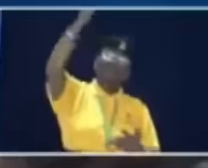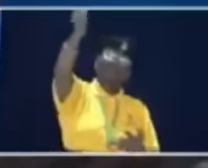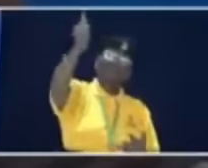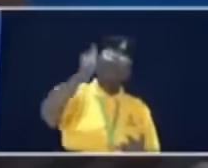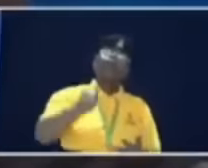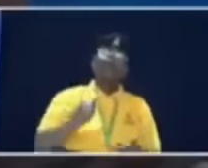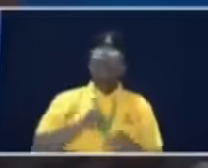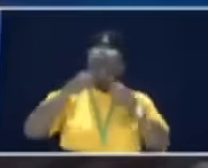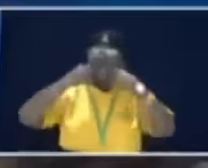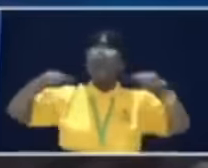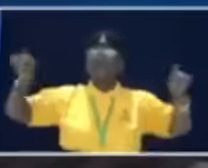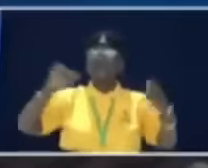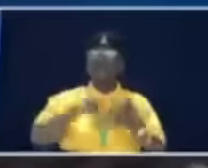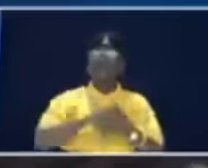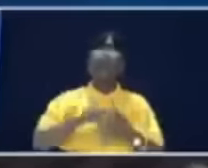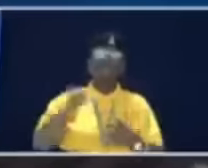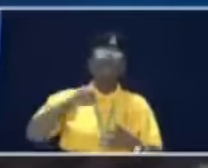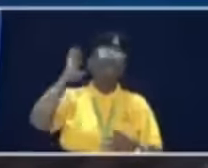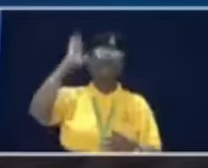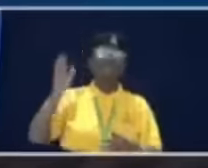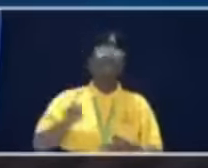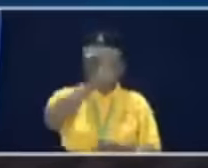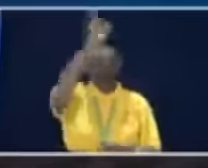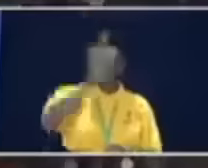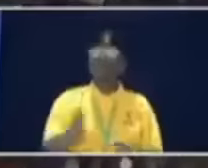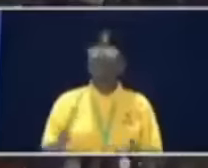I decree that they will never rise again.